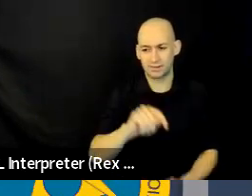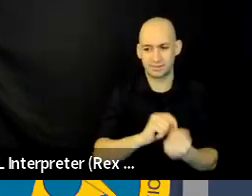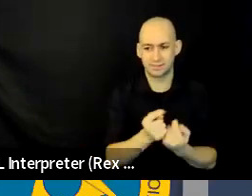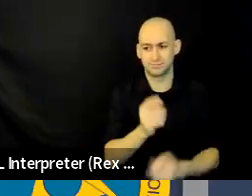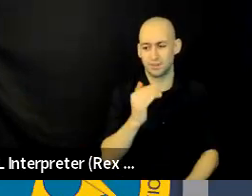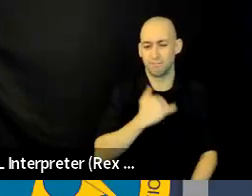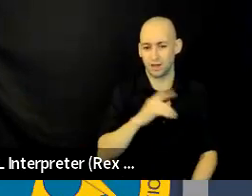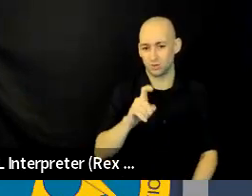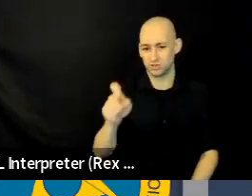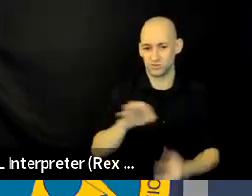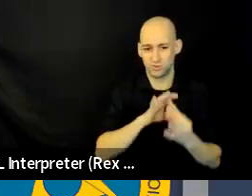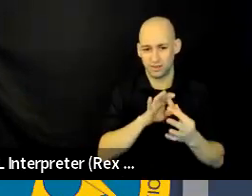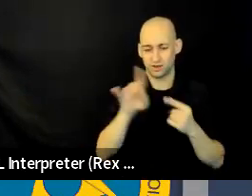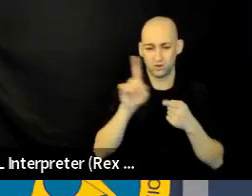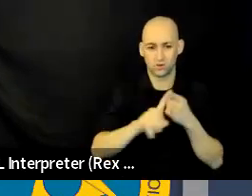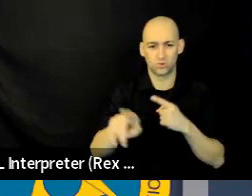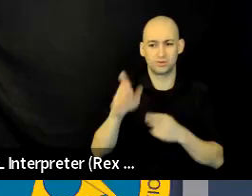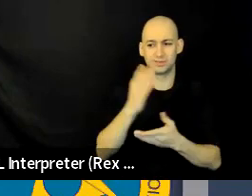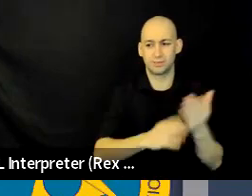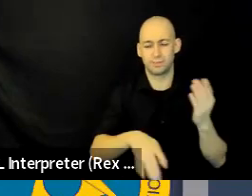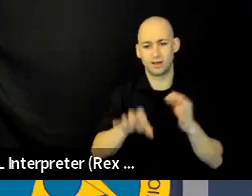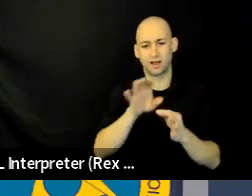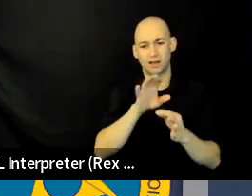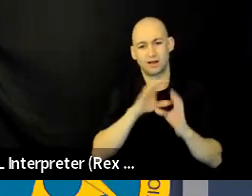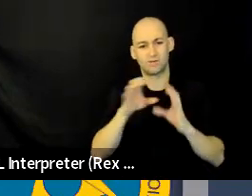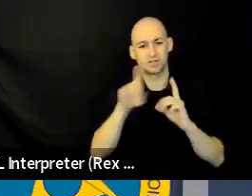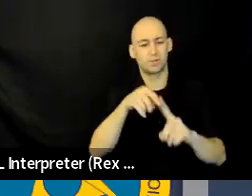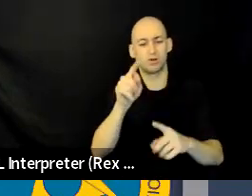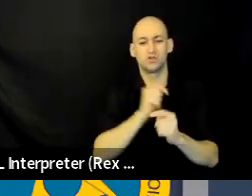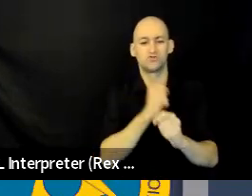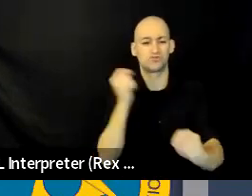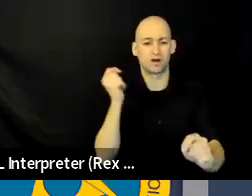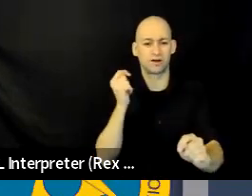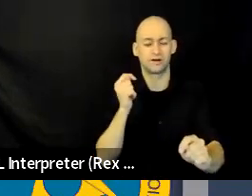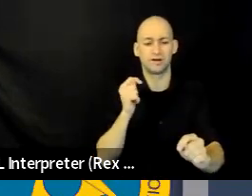My question relates to some of the conversation around truck lanes.